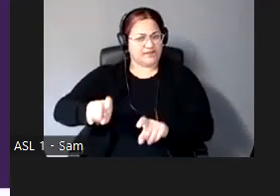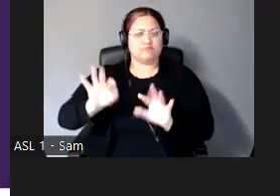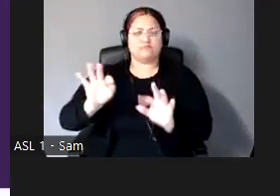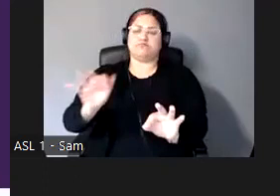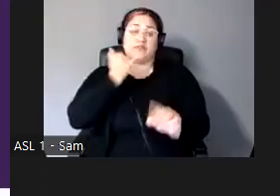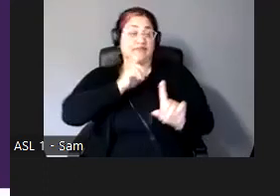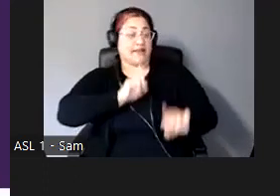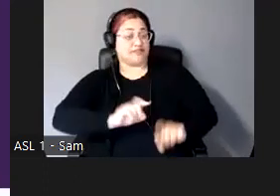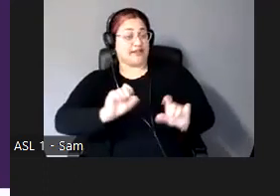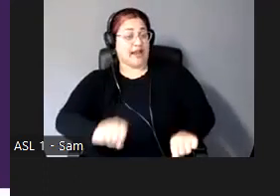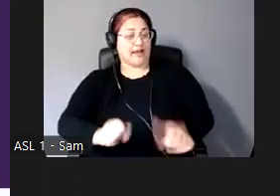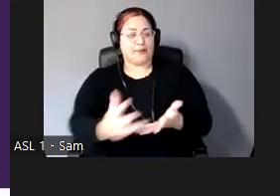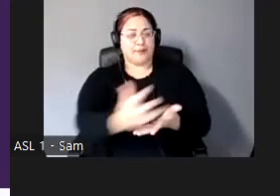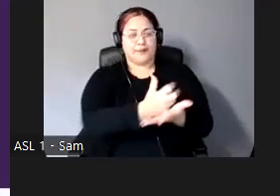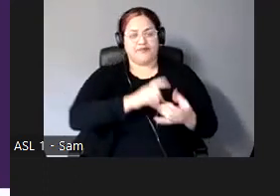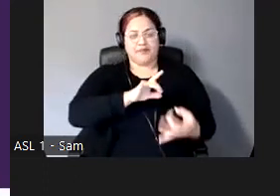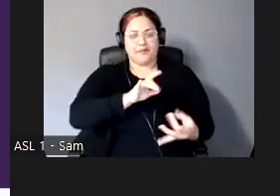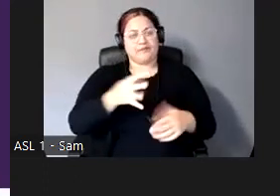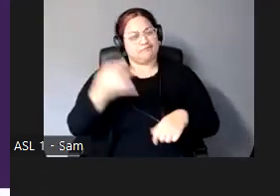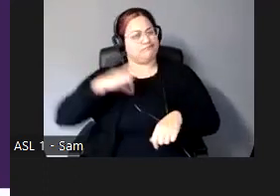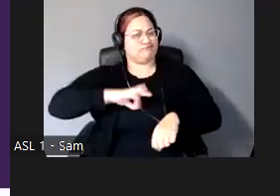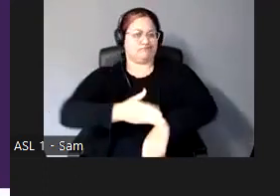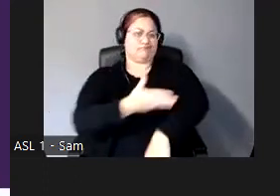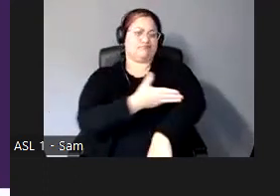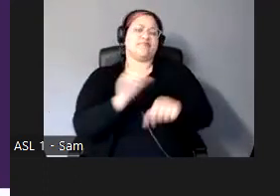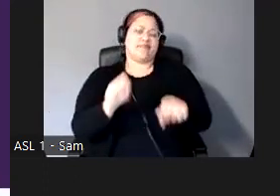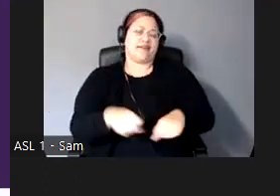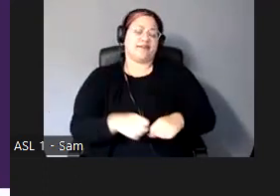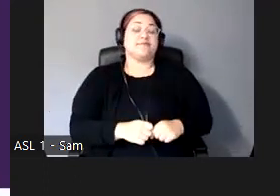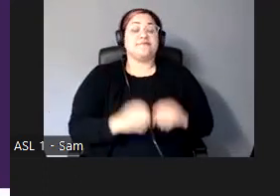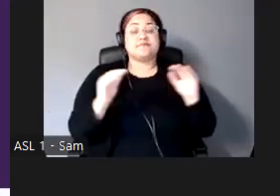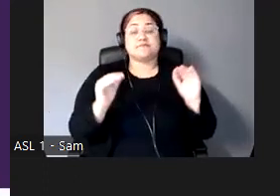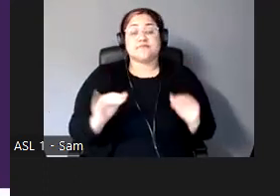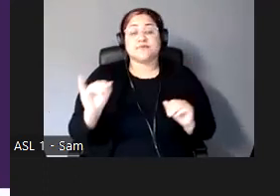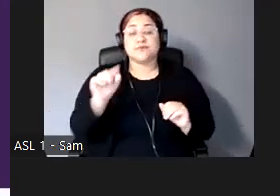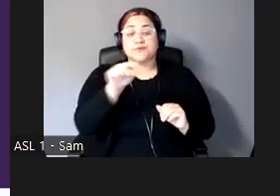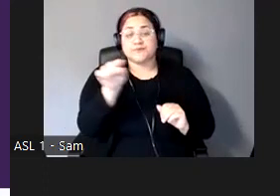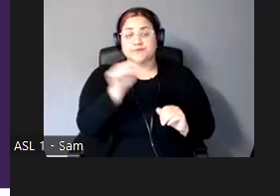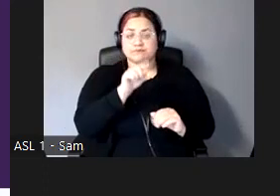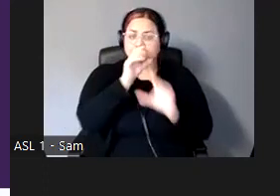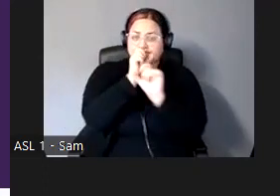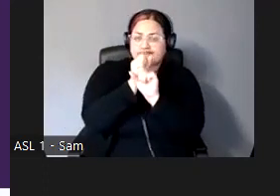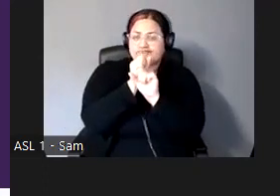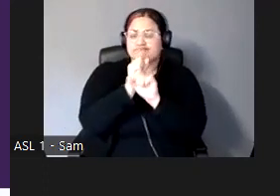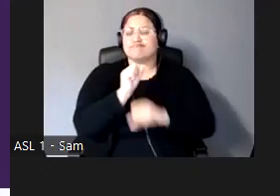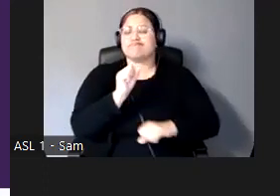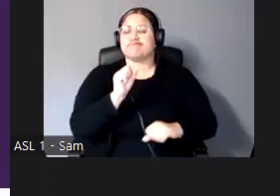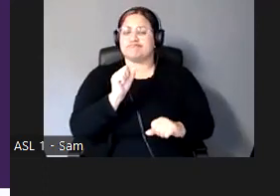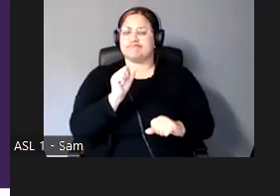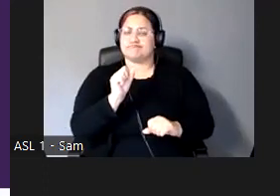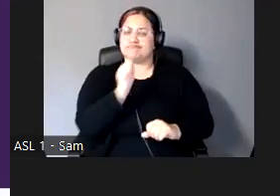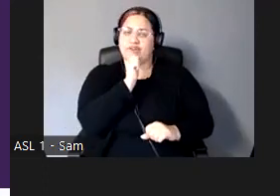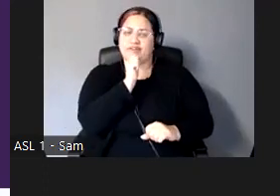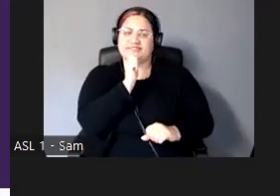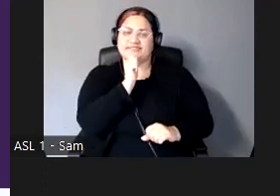And lastly, before we begin, we do respect privacy and confidentiality of all of our attendees. And we know that sometimes the webinars that we do